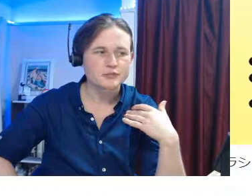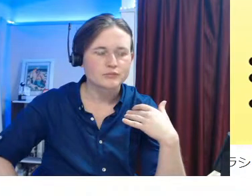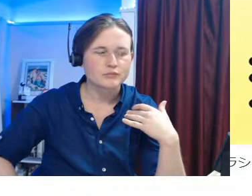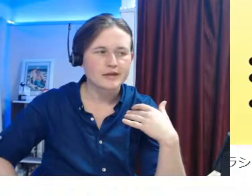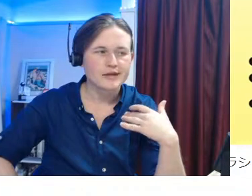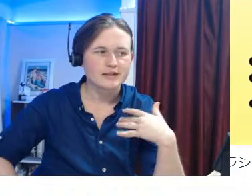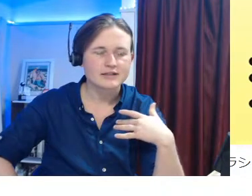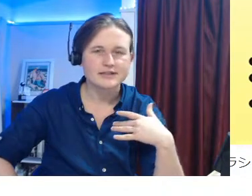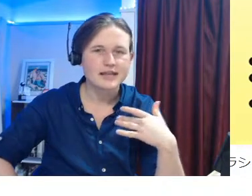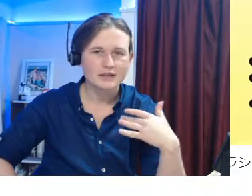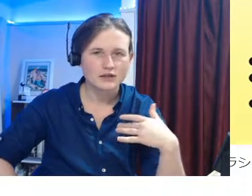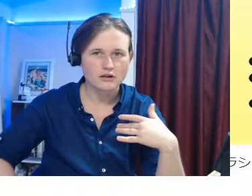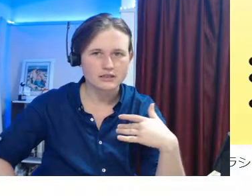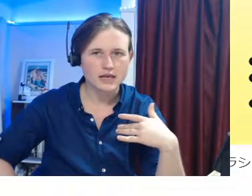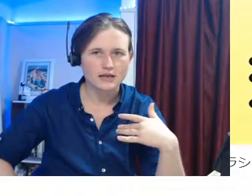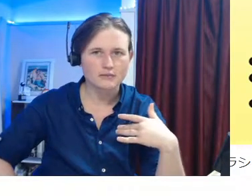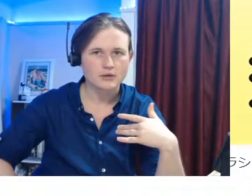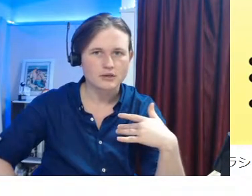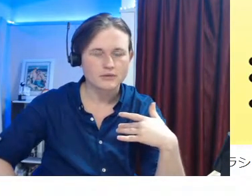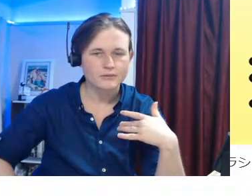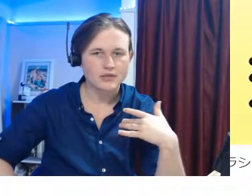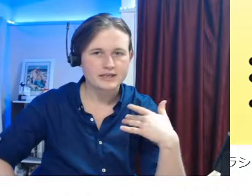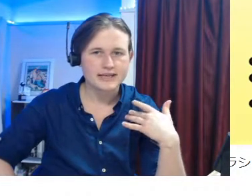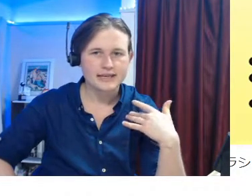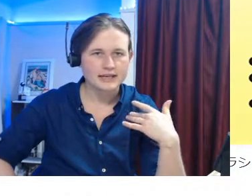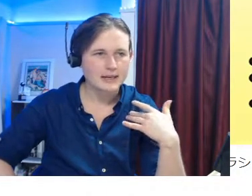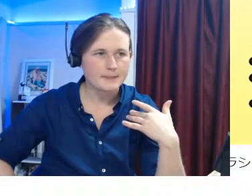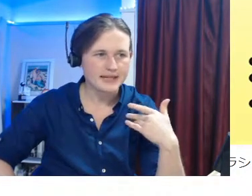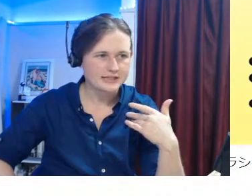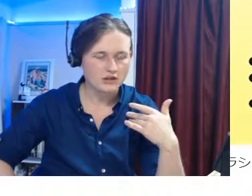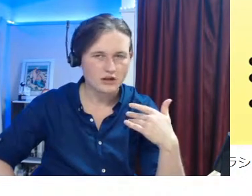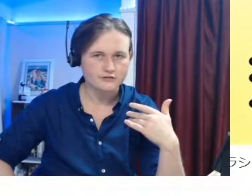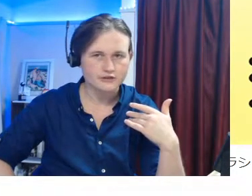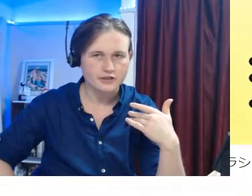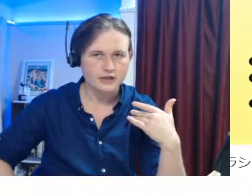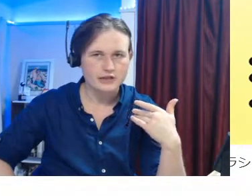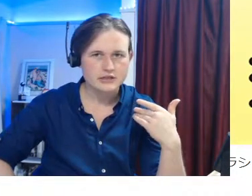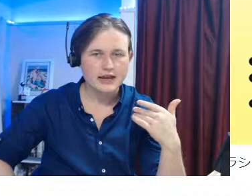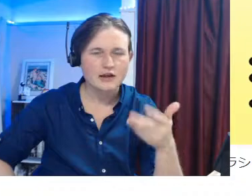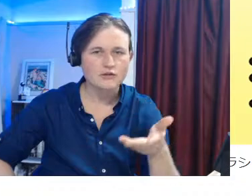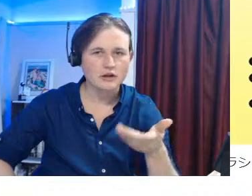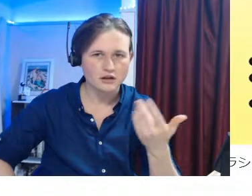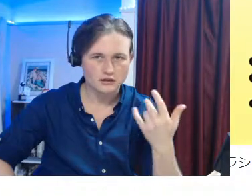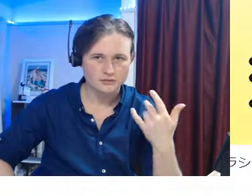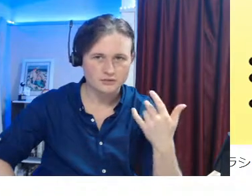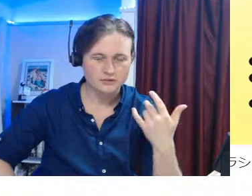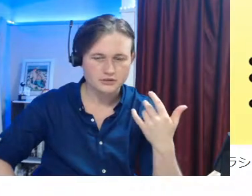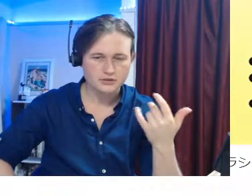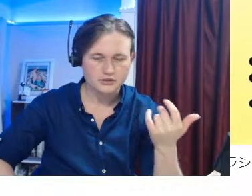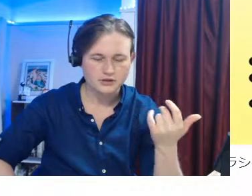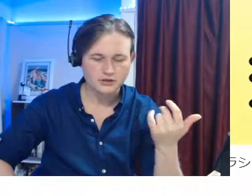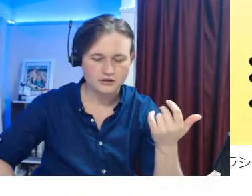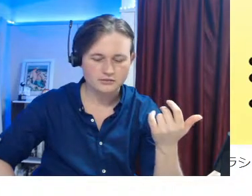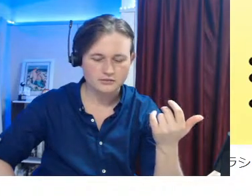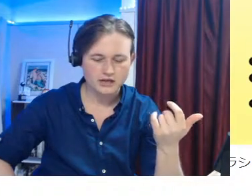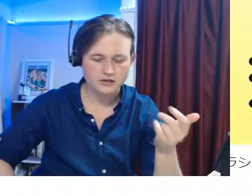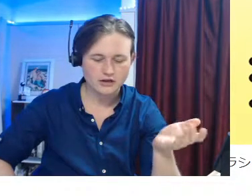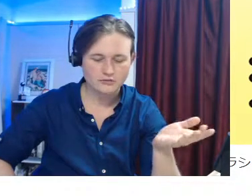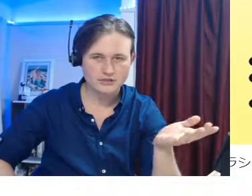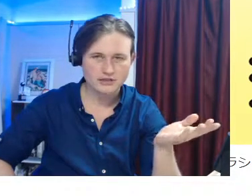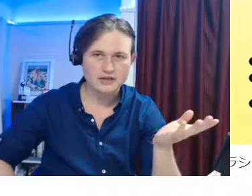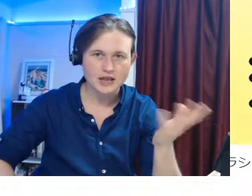and it's taking a long time he's getting like pissed off and then outcomes um